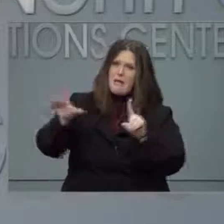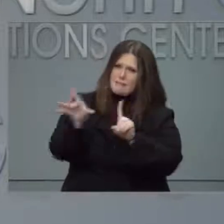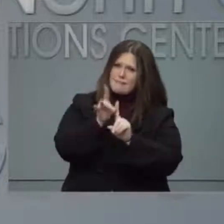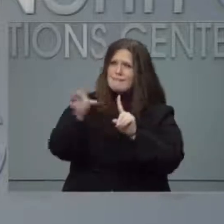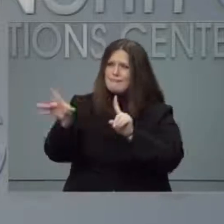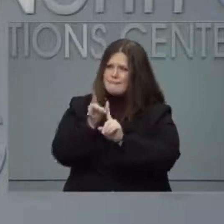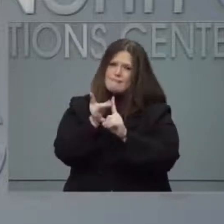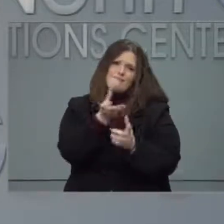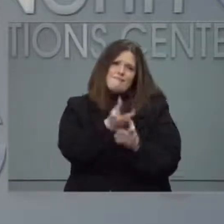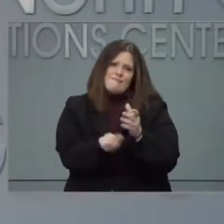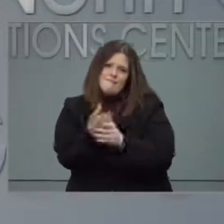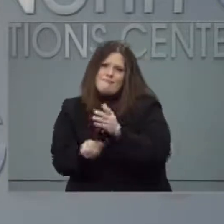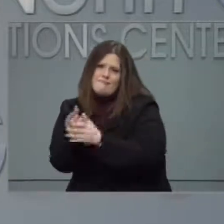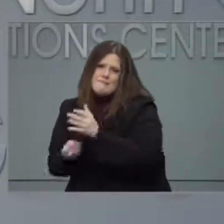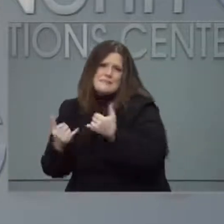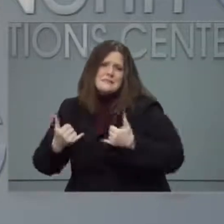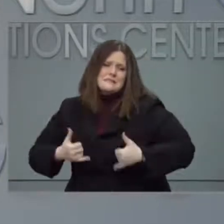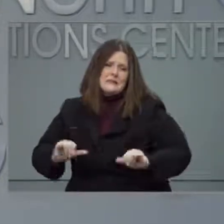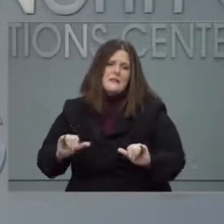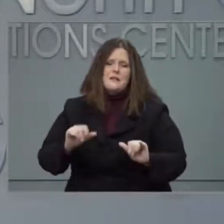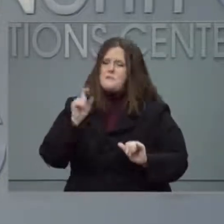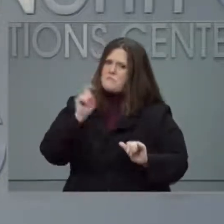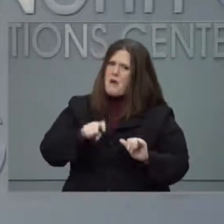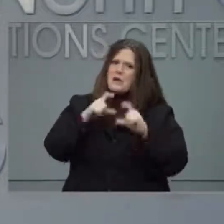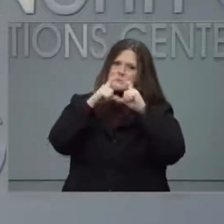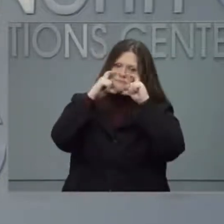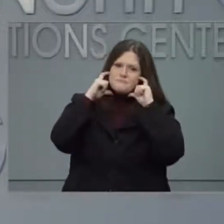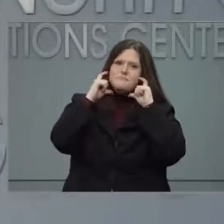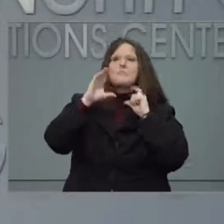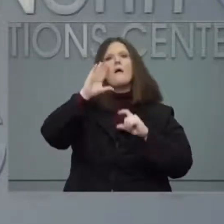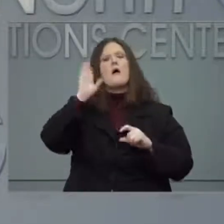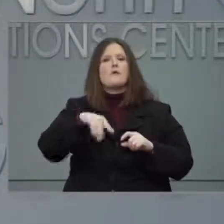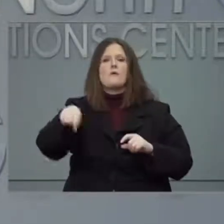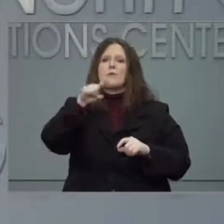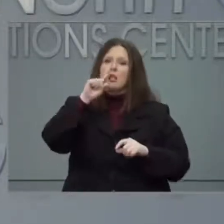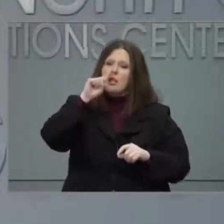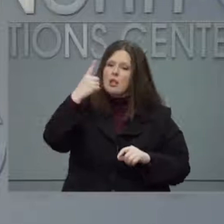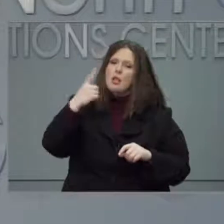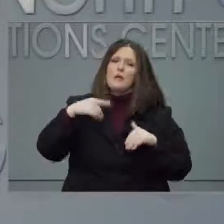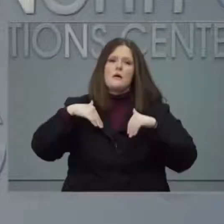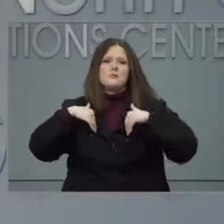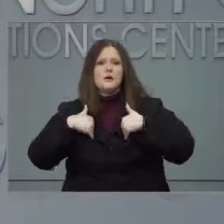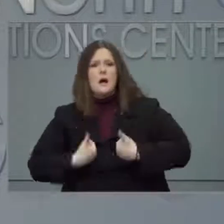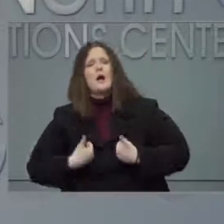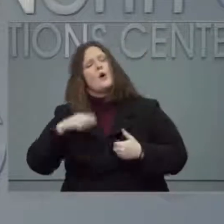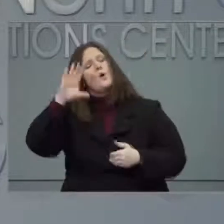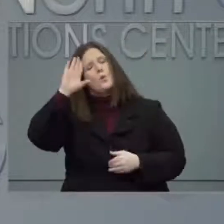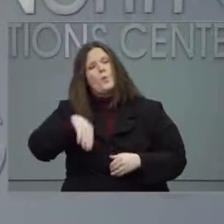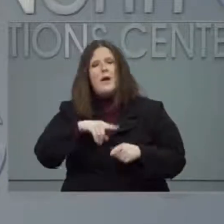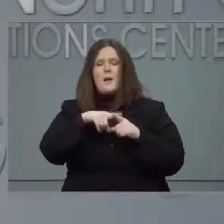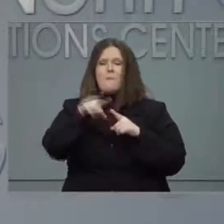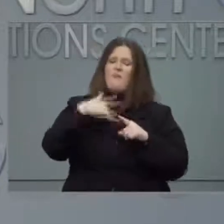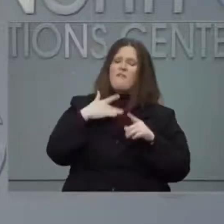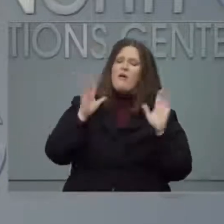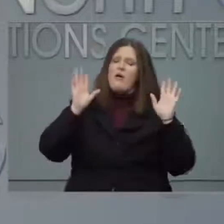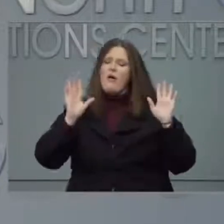guard. Many of us are weary, but we cannot let the weariness win. Now is the time to